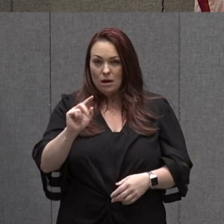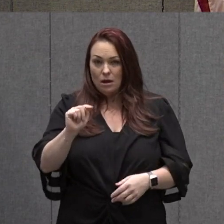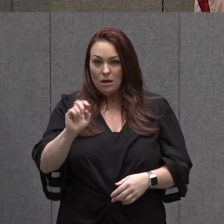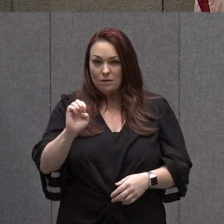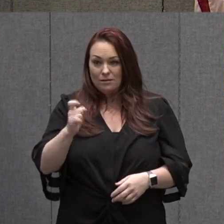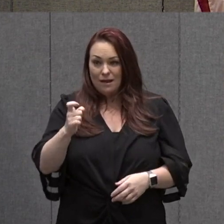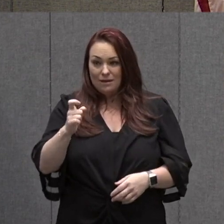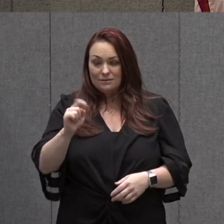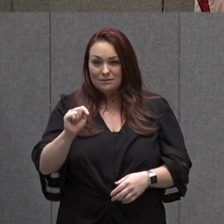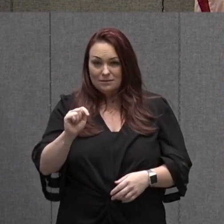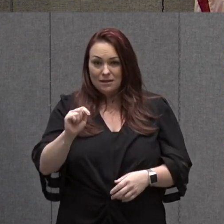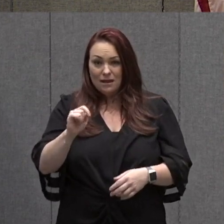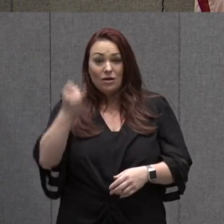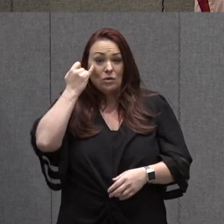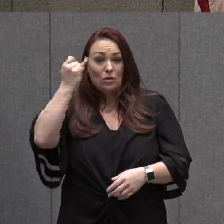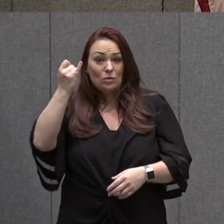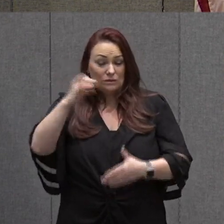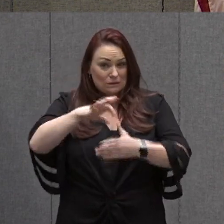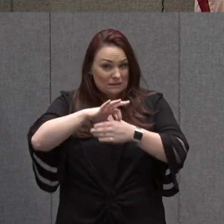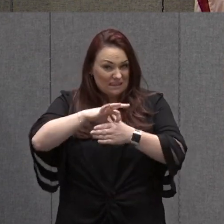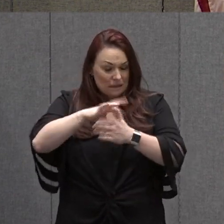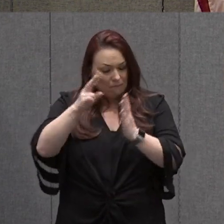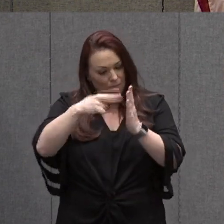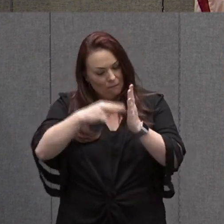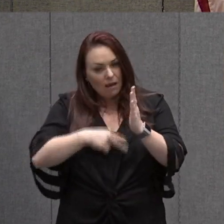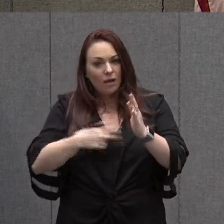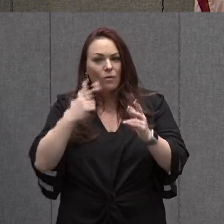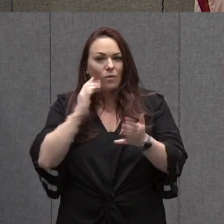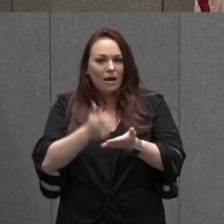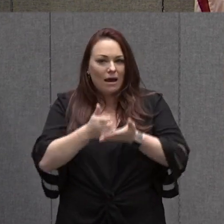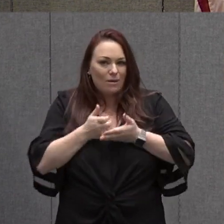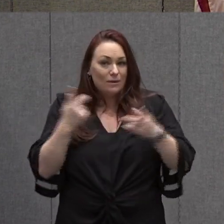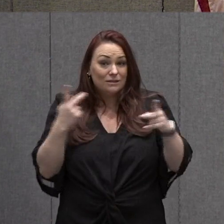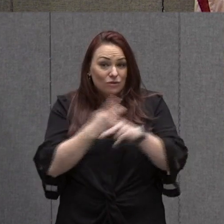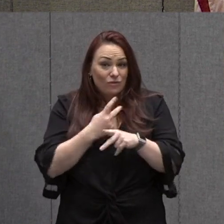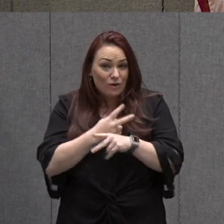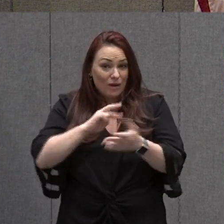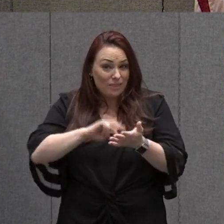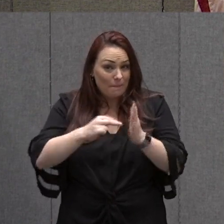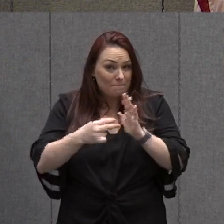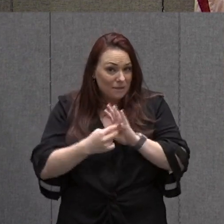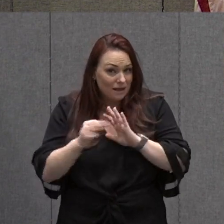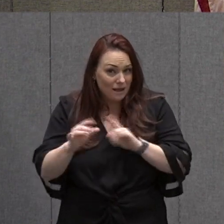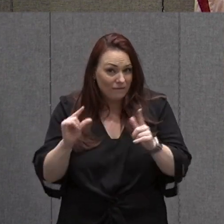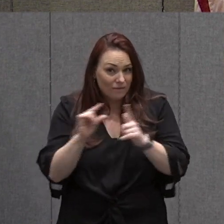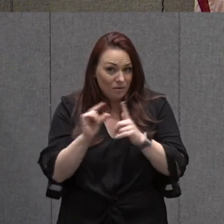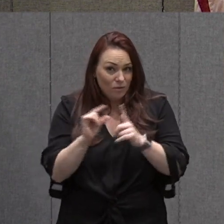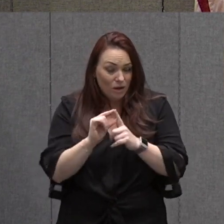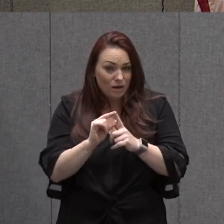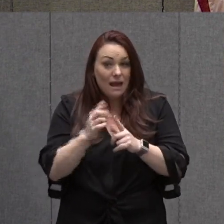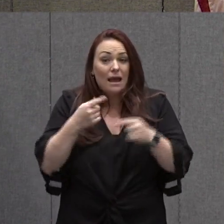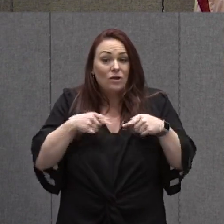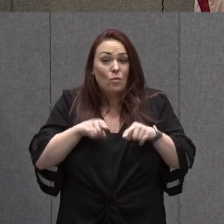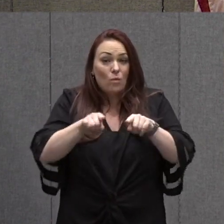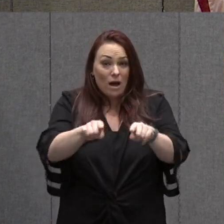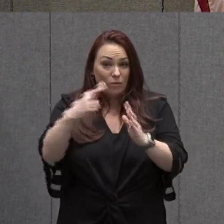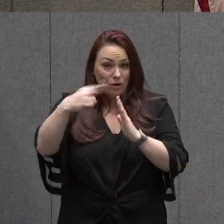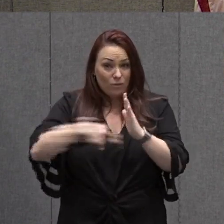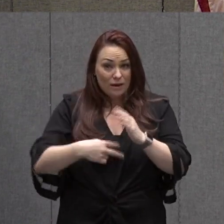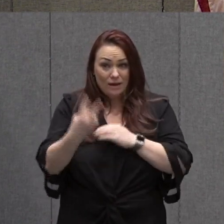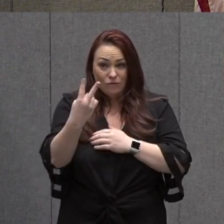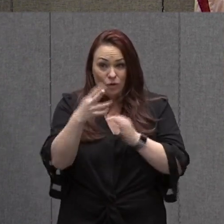word. Also, while we're reading, we're going to focus on two important skills. One